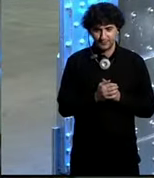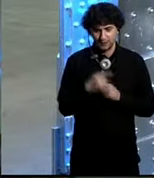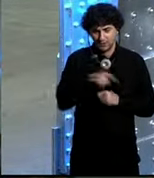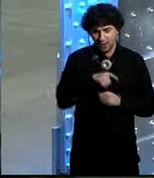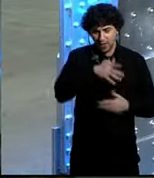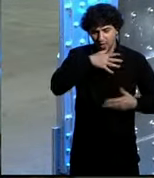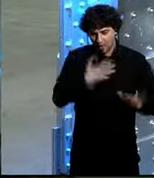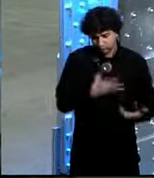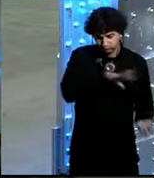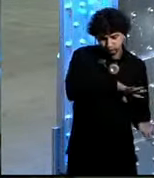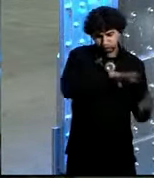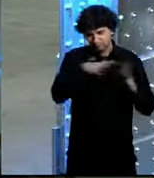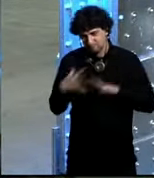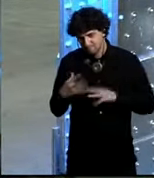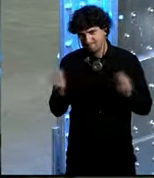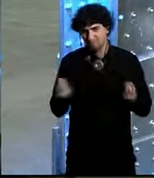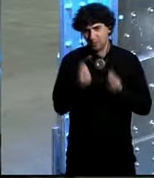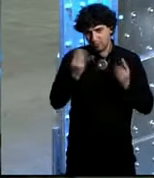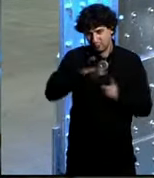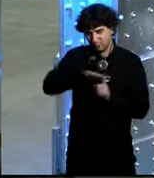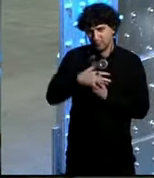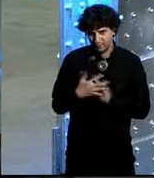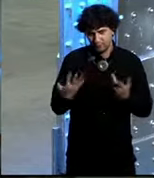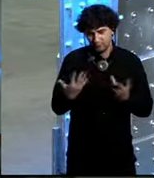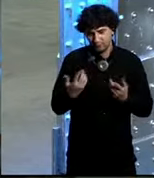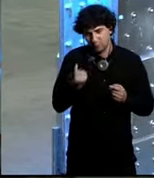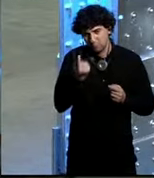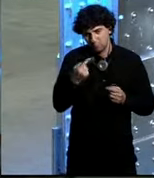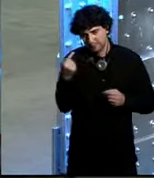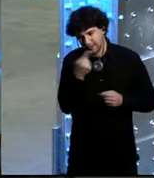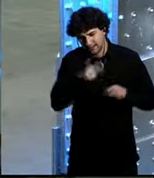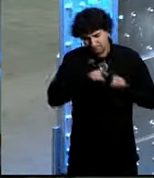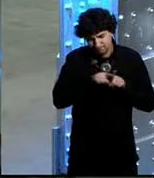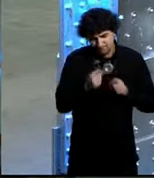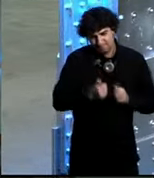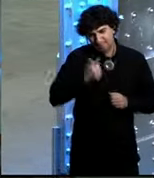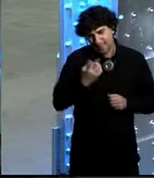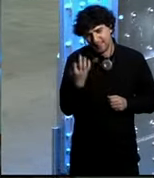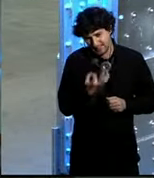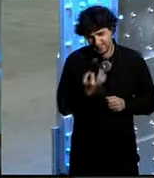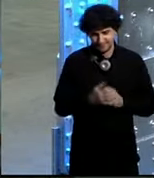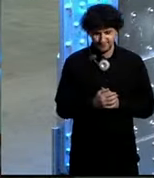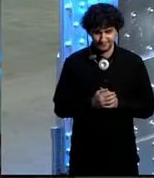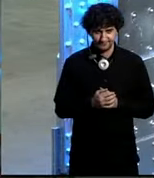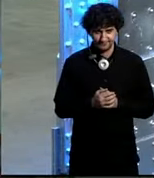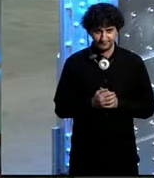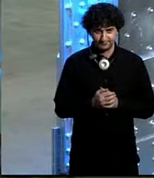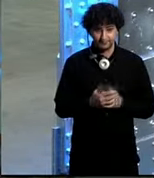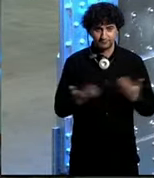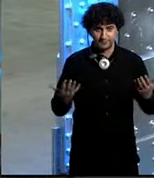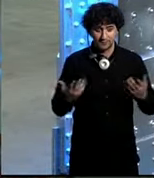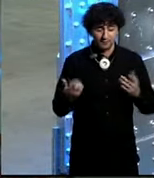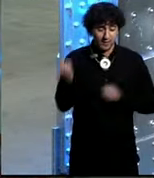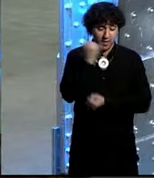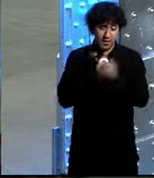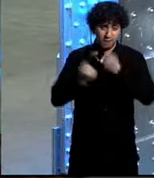in that sense, Creative Commons, etc., is the right way to go. Yeah. There's a lot of economics bound up in copyright. Absolutely.